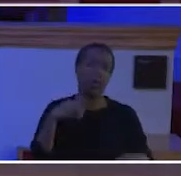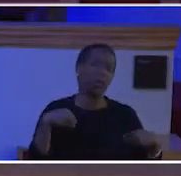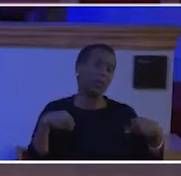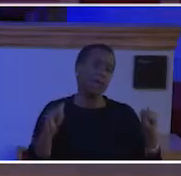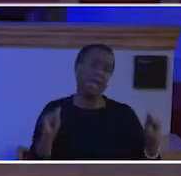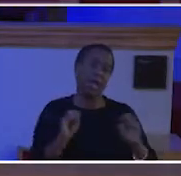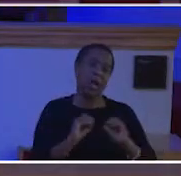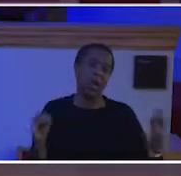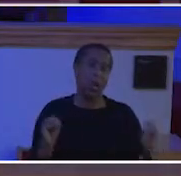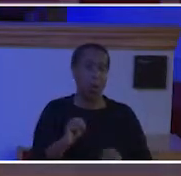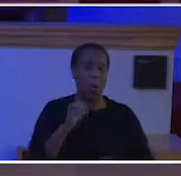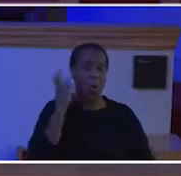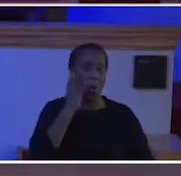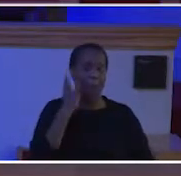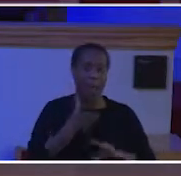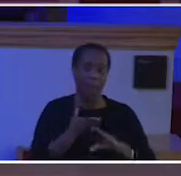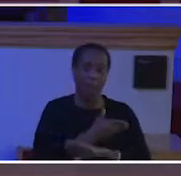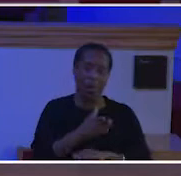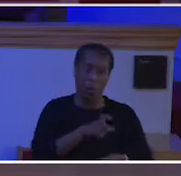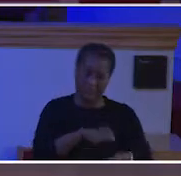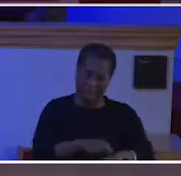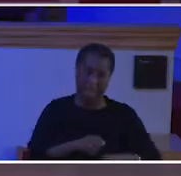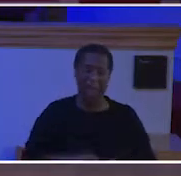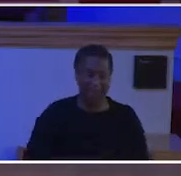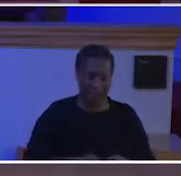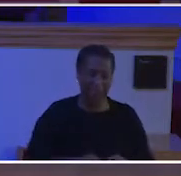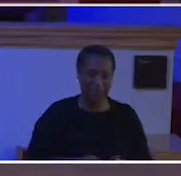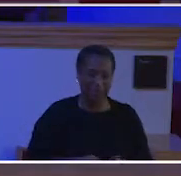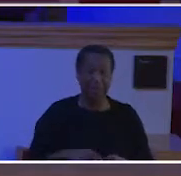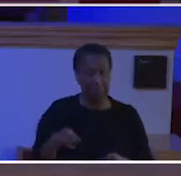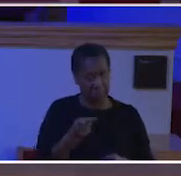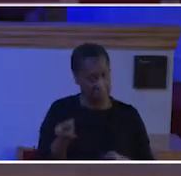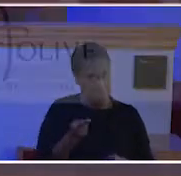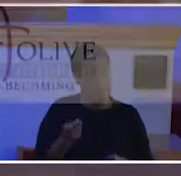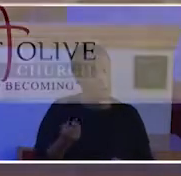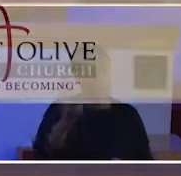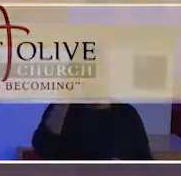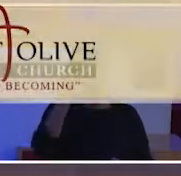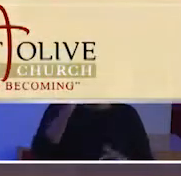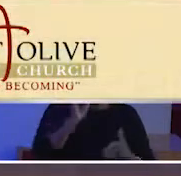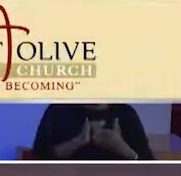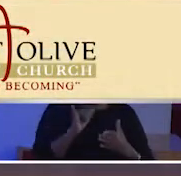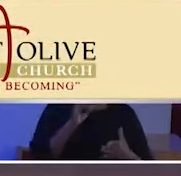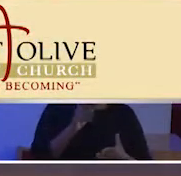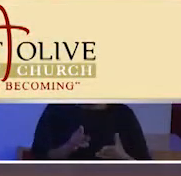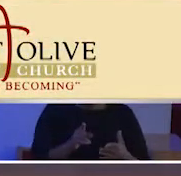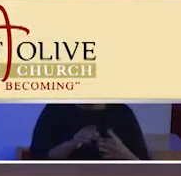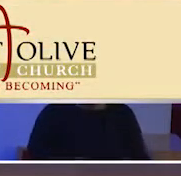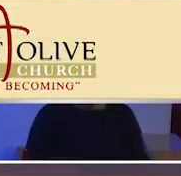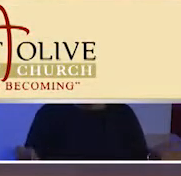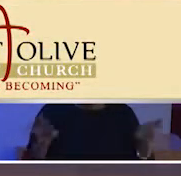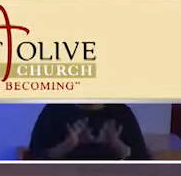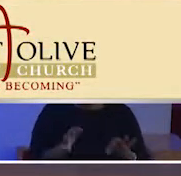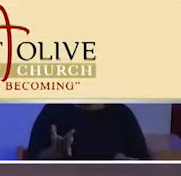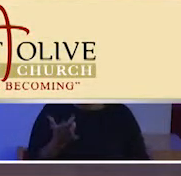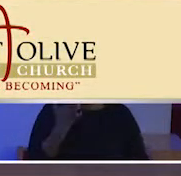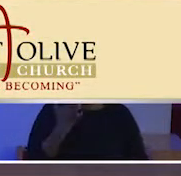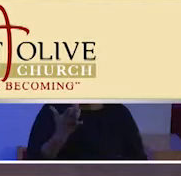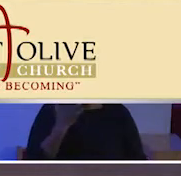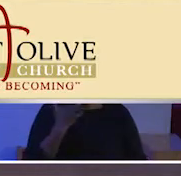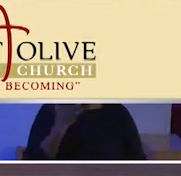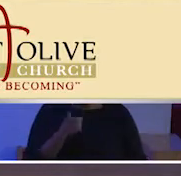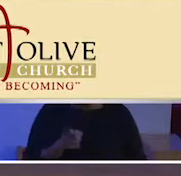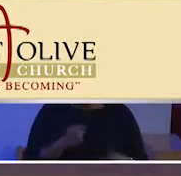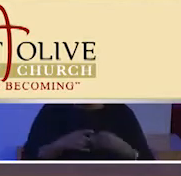wine before its time. They understood that there was a premium to the taste when the grapes